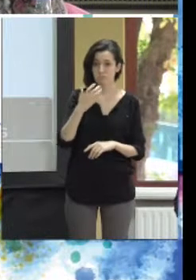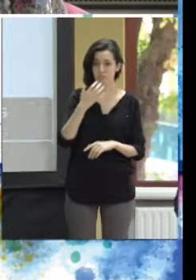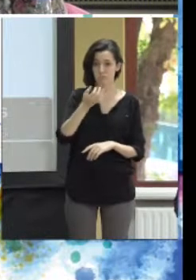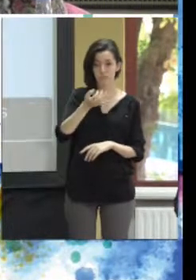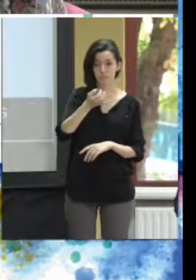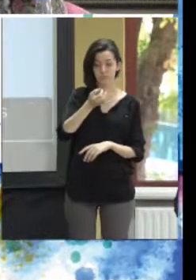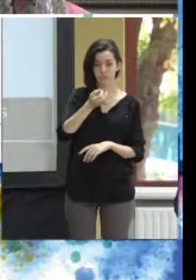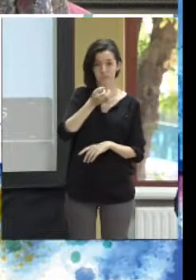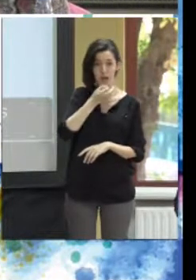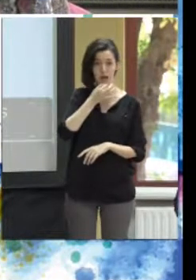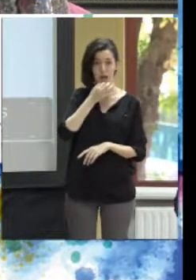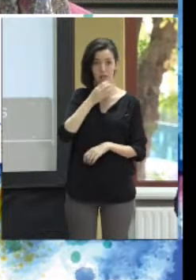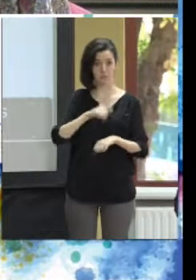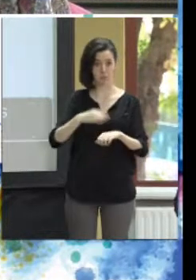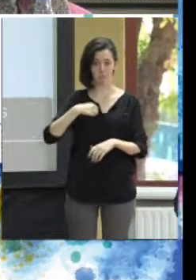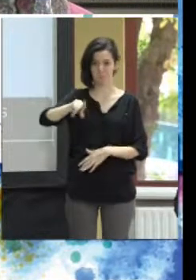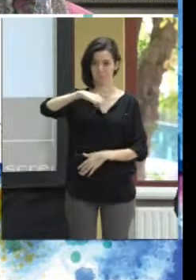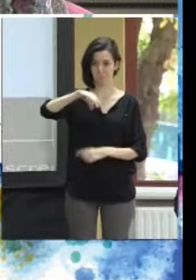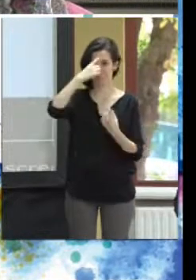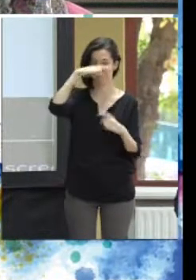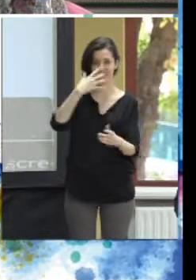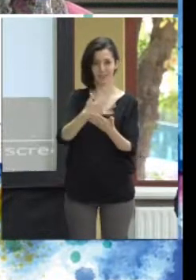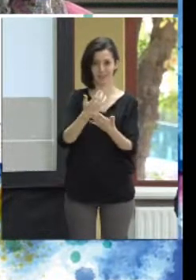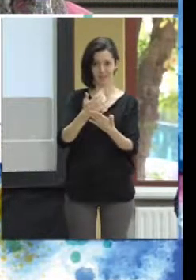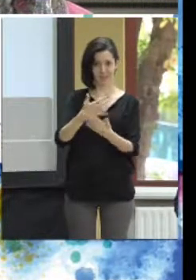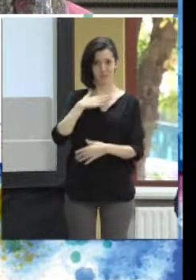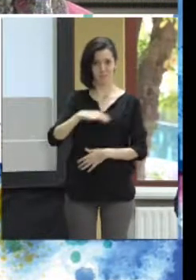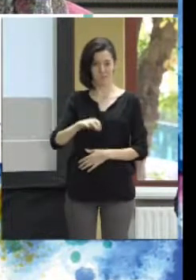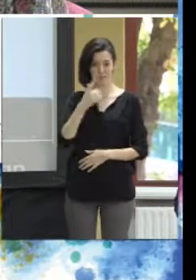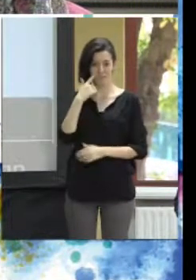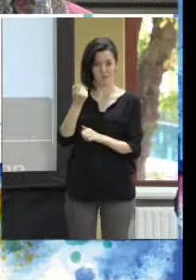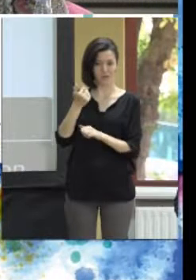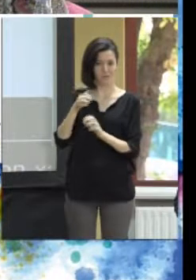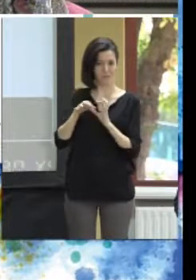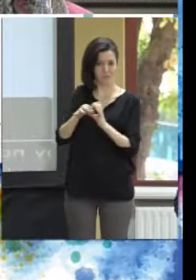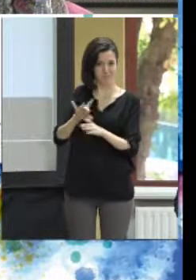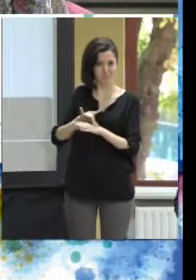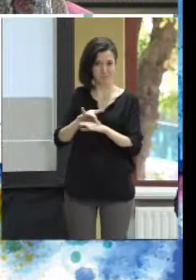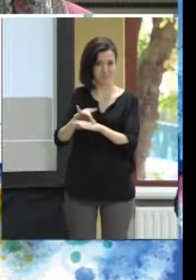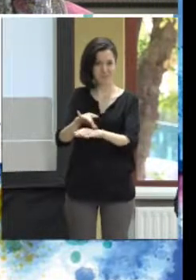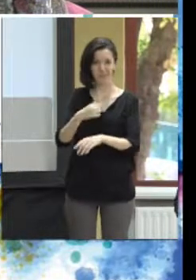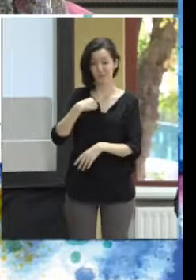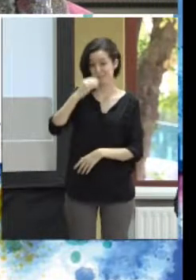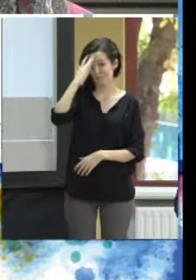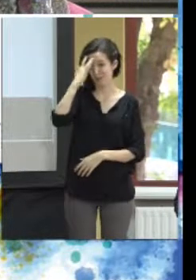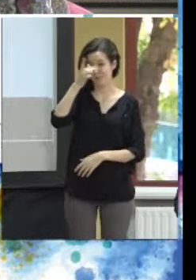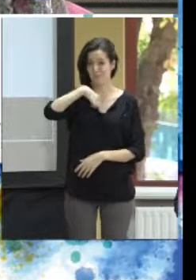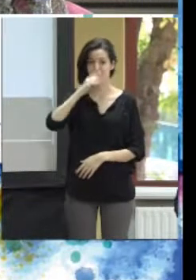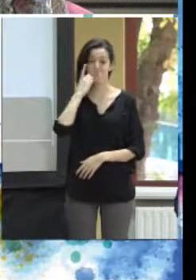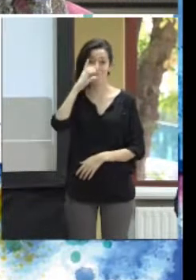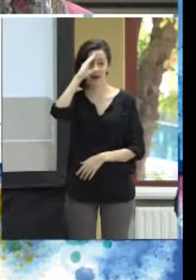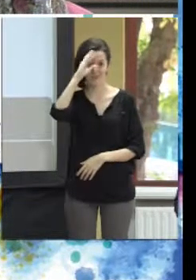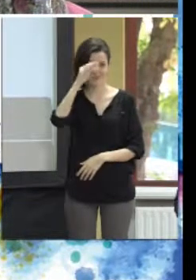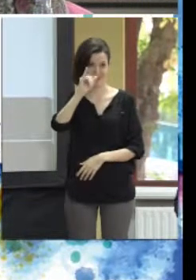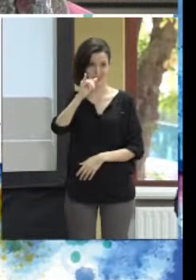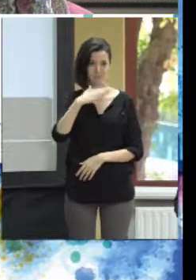my presentation you download this app so that you can see the possibilities of this app, because I guess that most of the room here, most